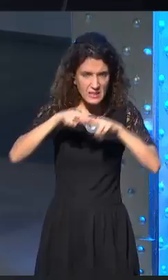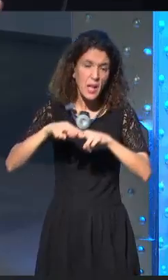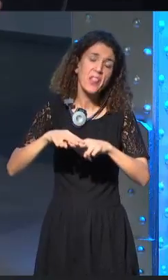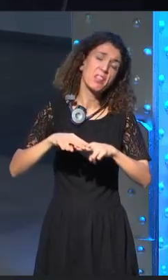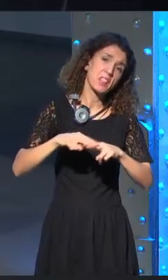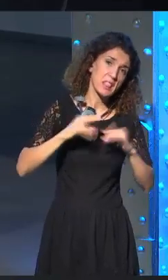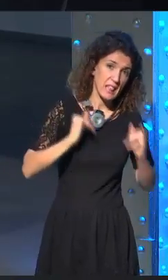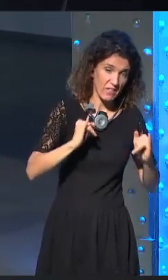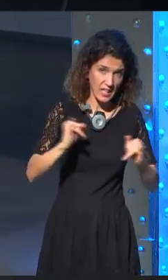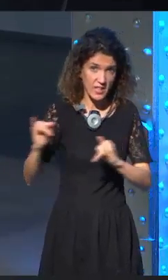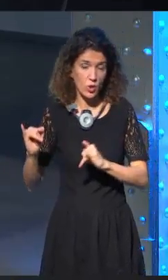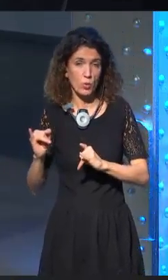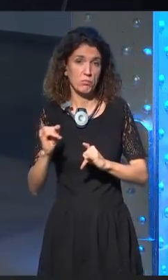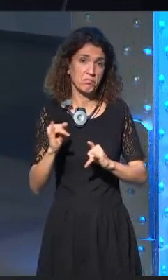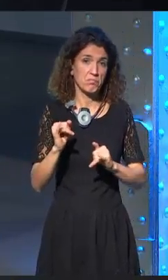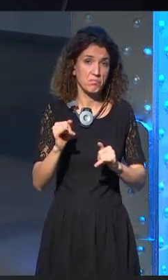too.